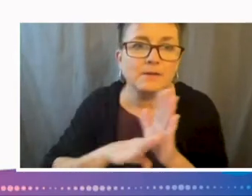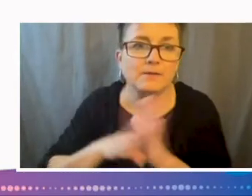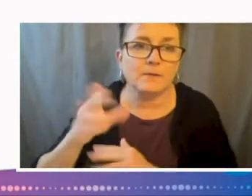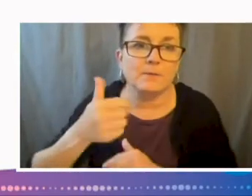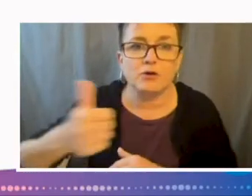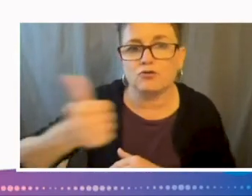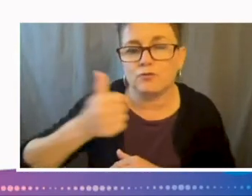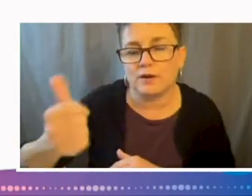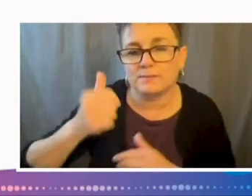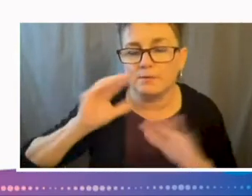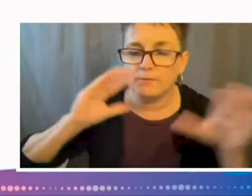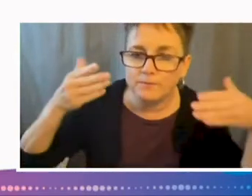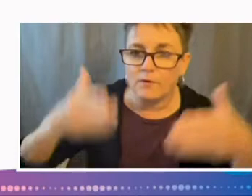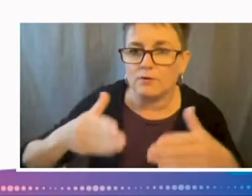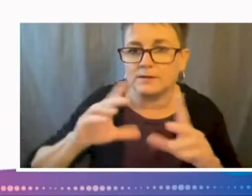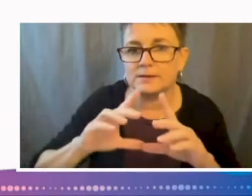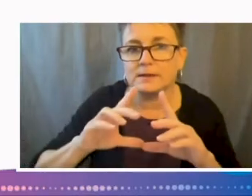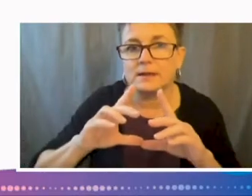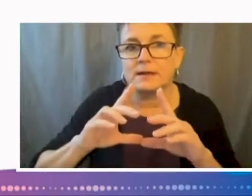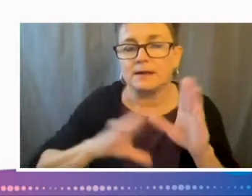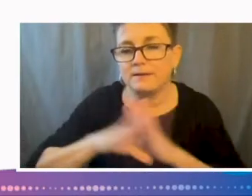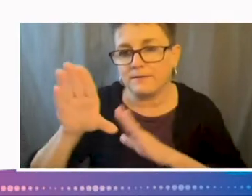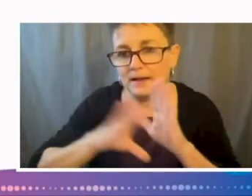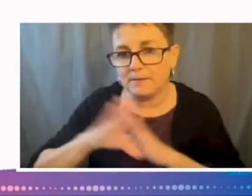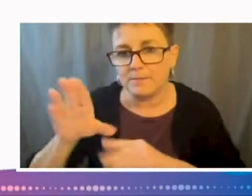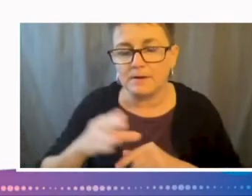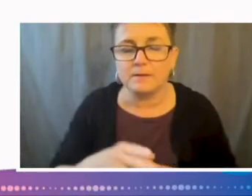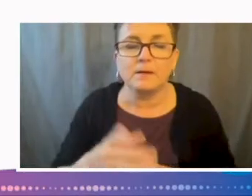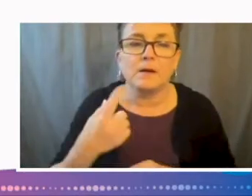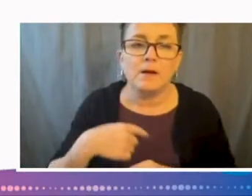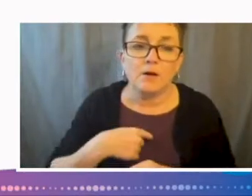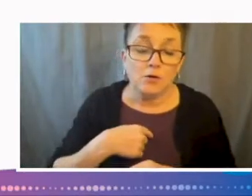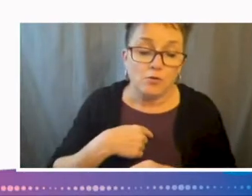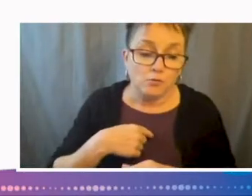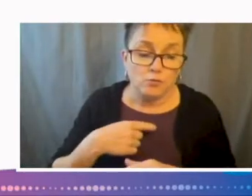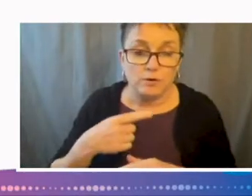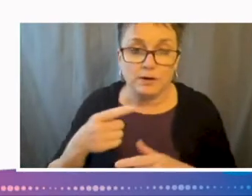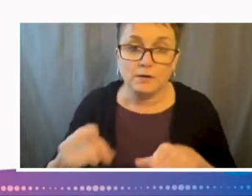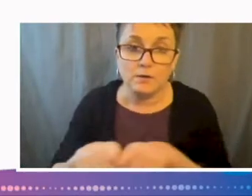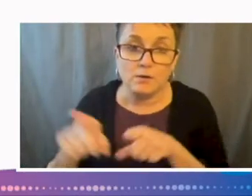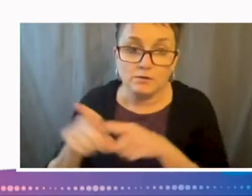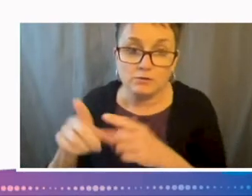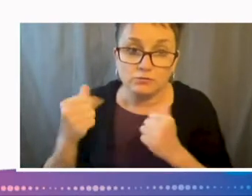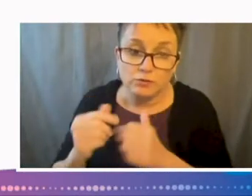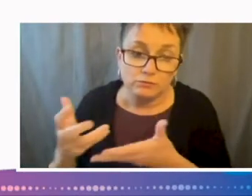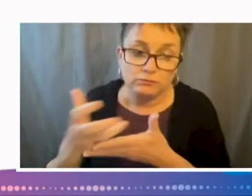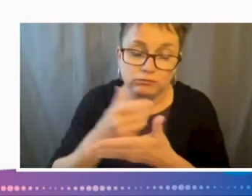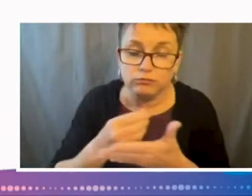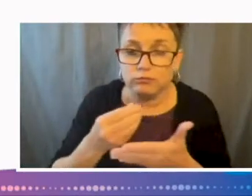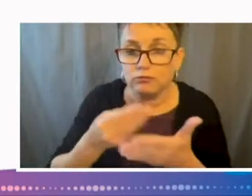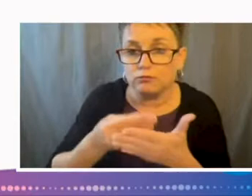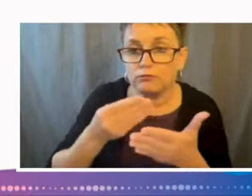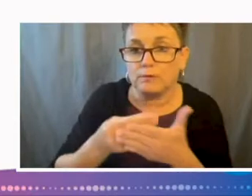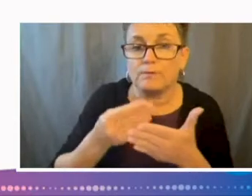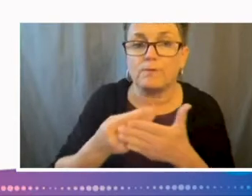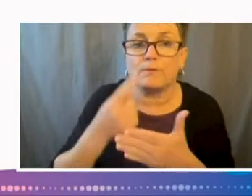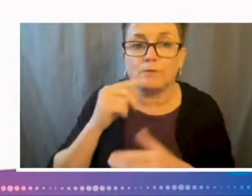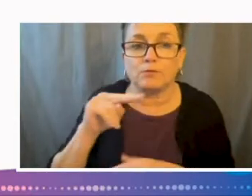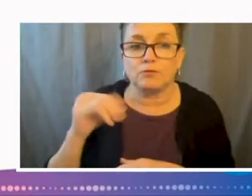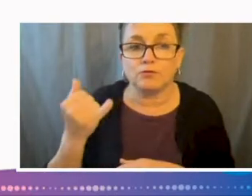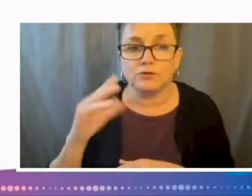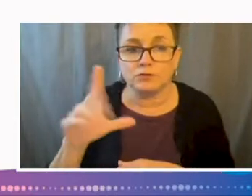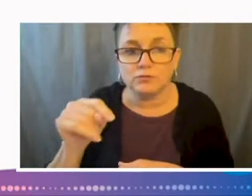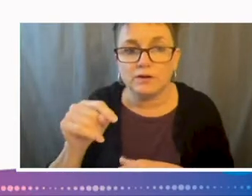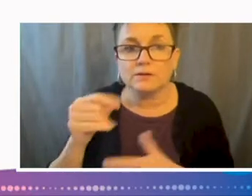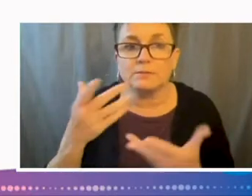Our department is, among other things, responsible for generating non-fare box revenue for New Jersey Transit. This is generally done through the use of our